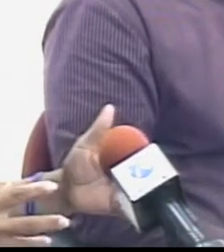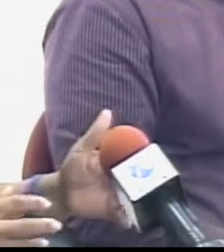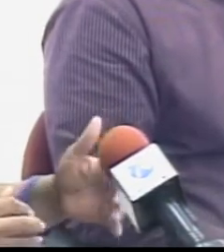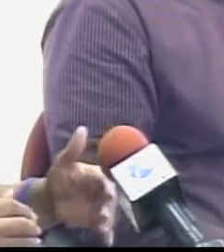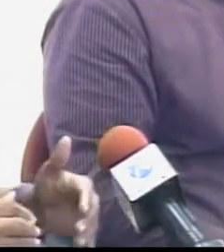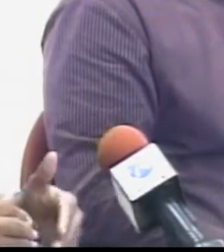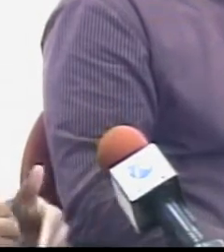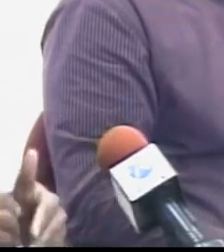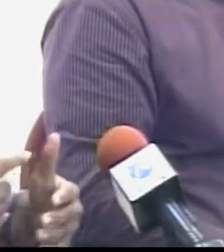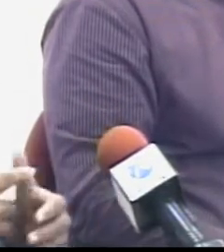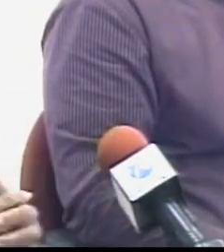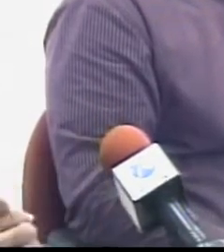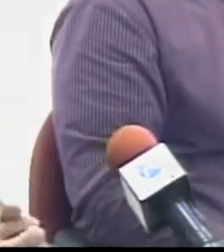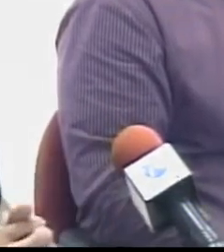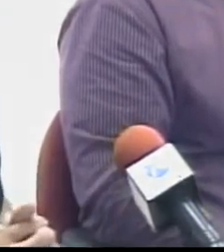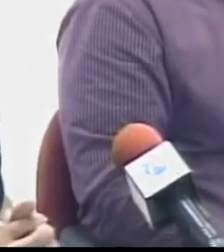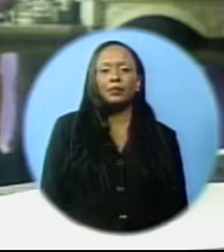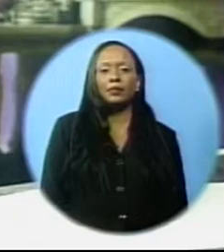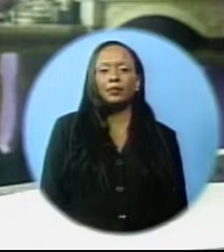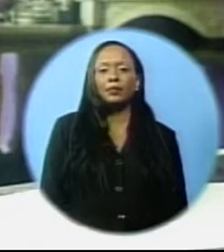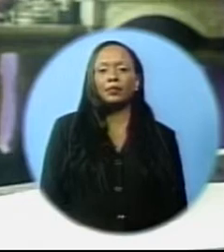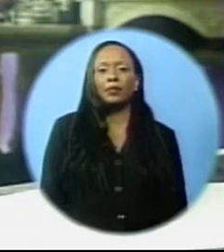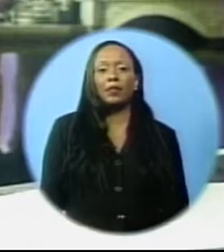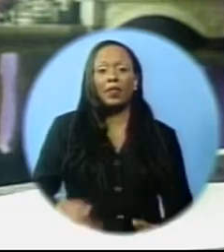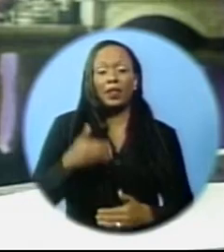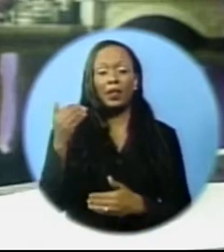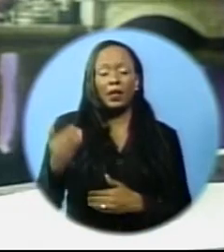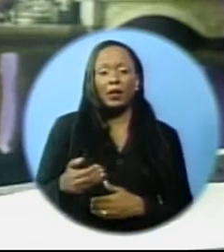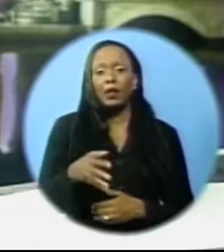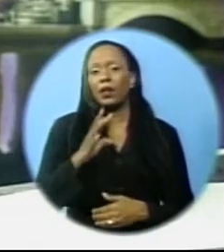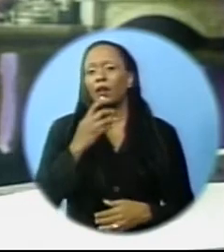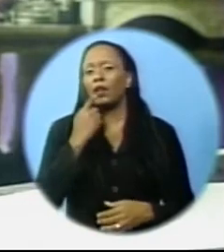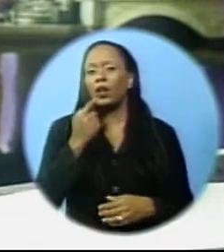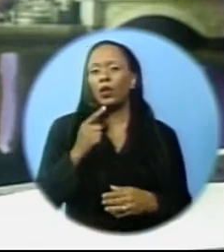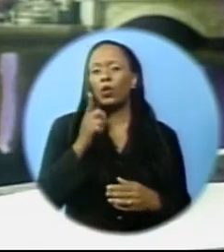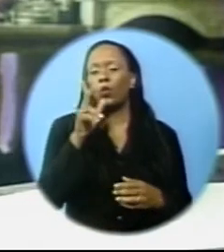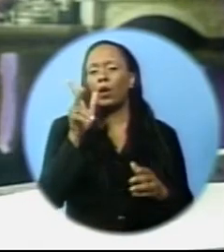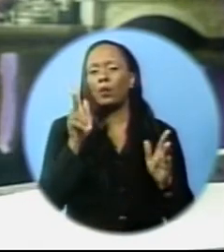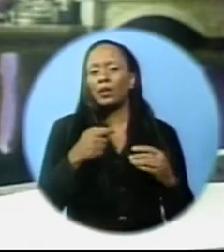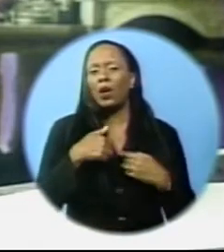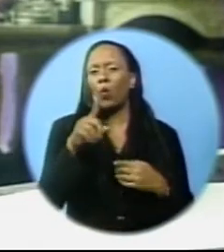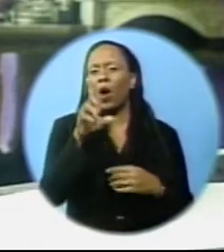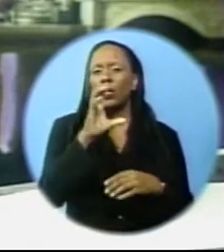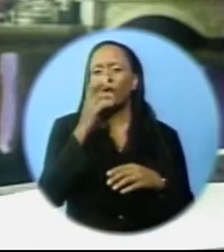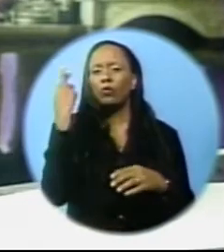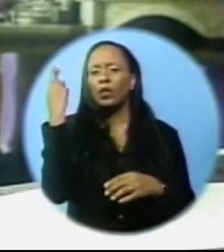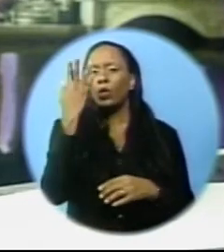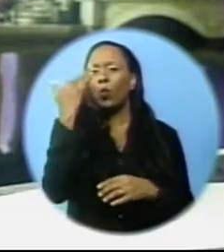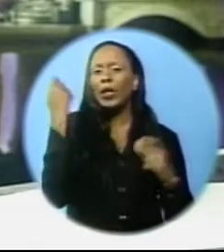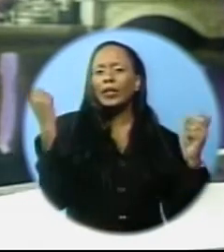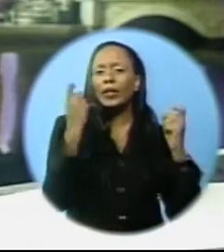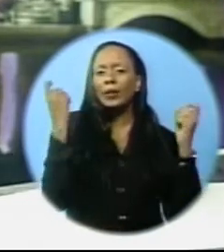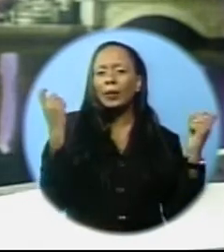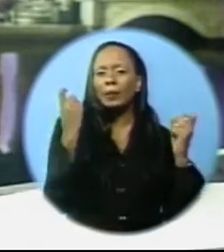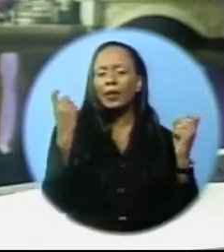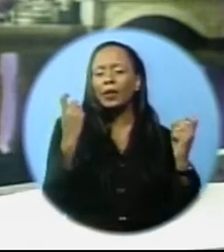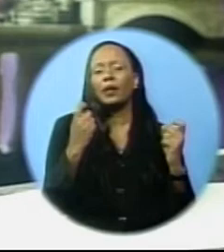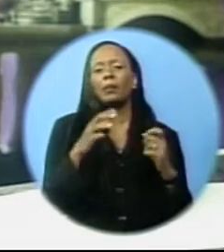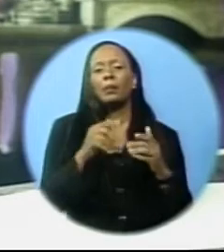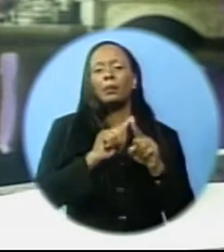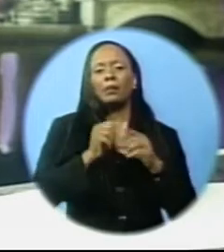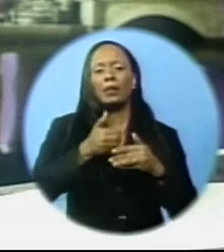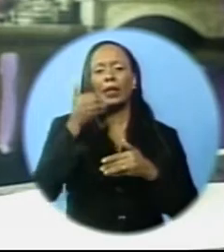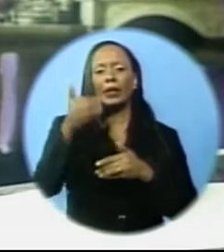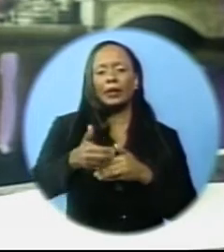board and that it can't be questioned. Coming up, 100 reasons to celebrate. We'll tell you about a family of